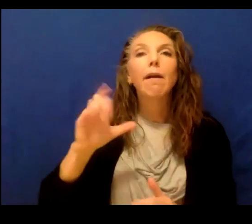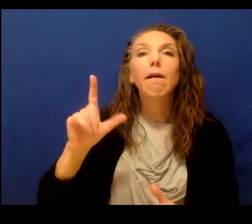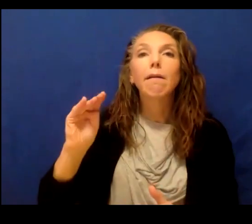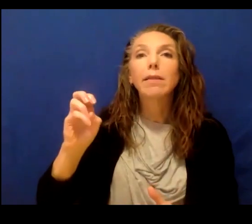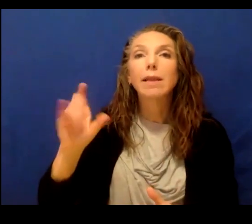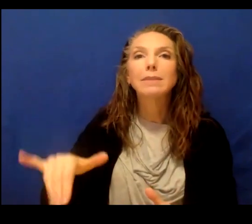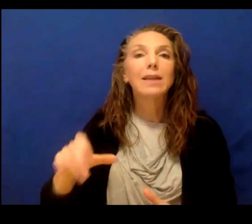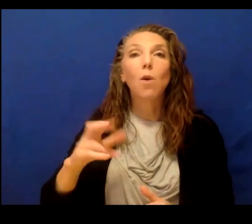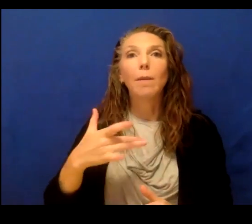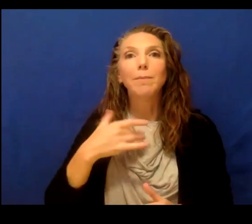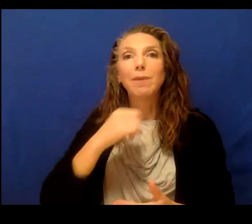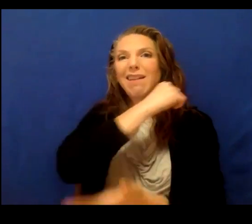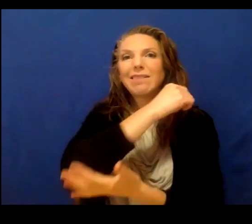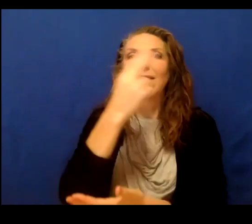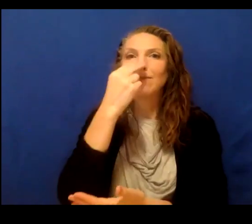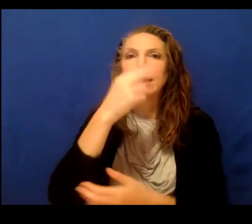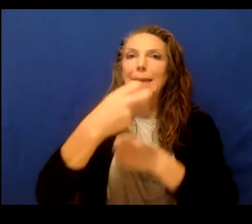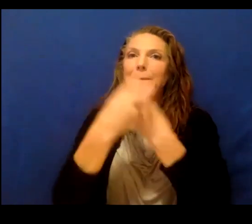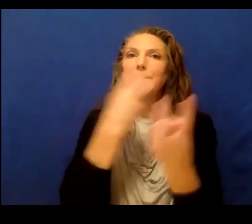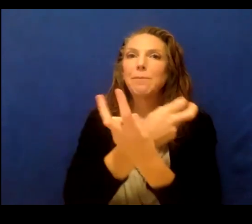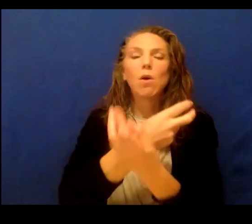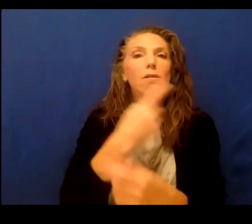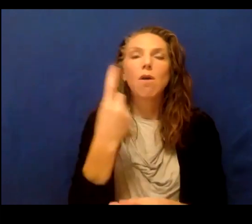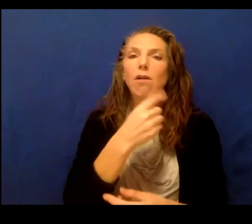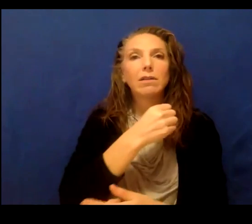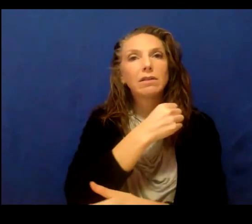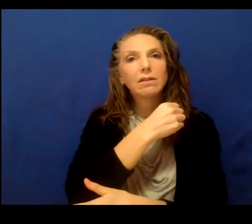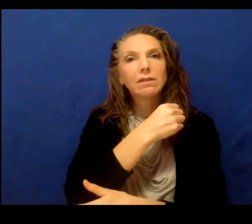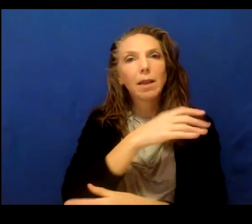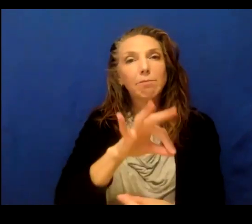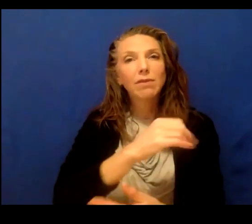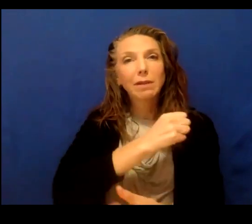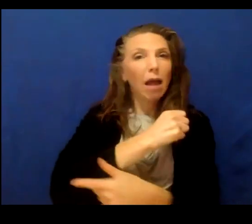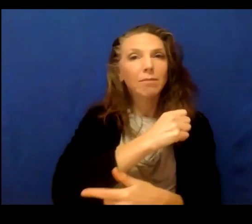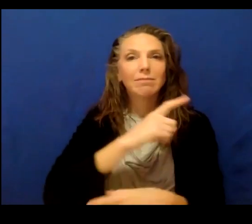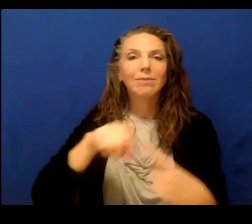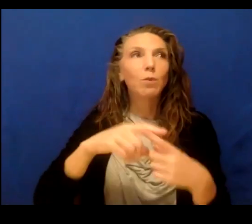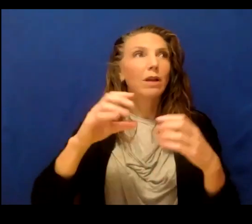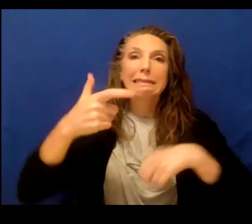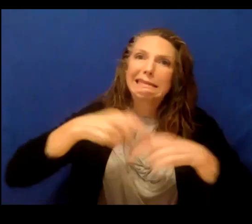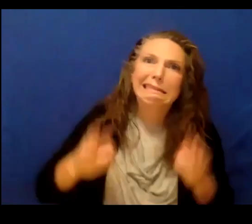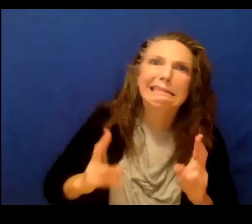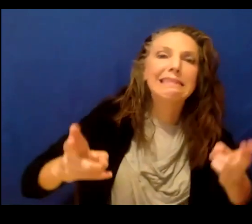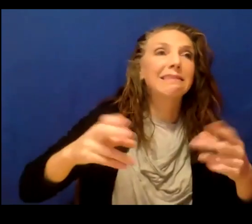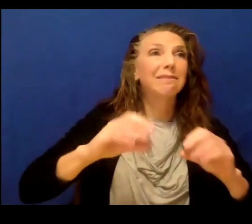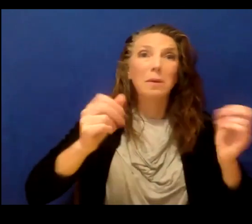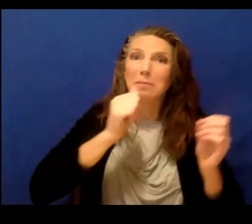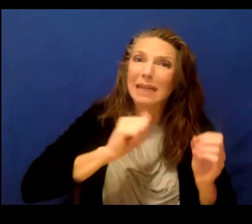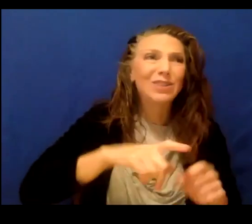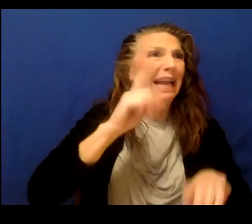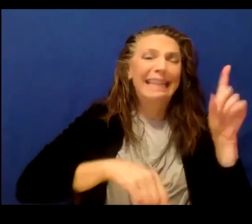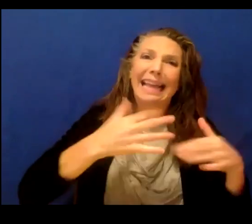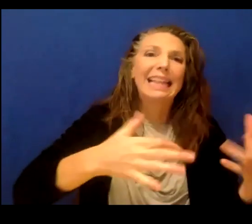will hit my elbow, my funny bone, because it's like I only hit that perfect spot when I have no time or patience for it to